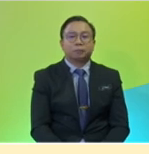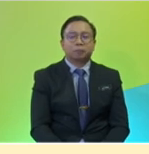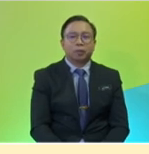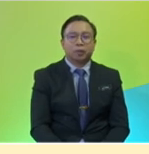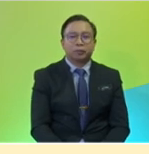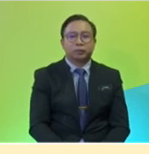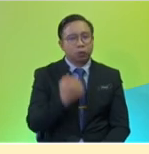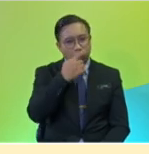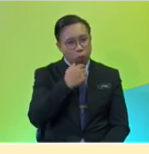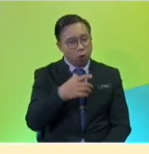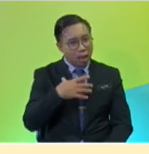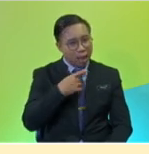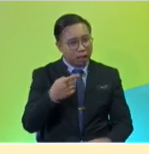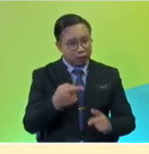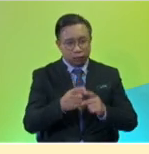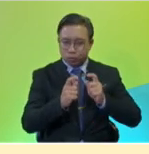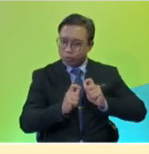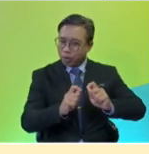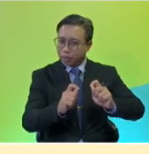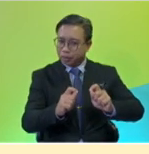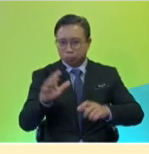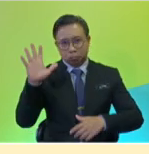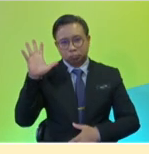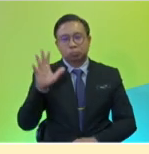9, 8, 7, 6, 5, 4, 3, 2, 1. Who'd like to try? Raise up your hand.